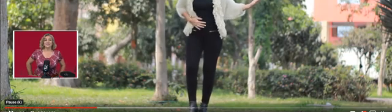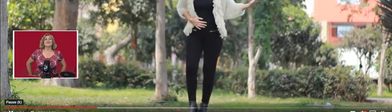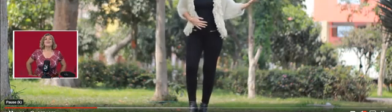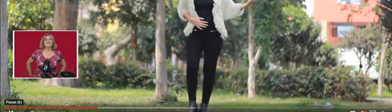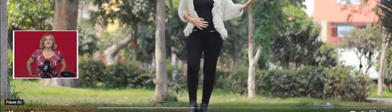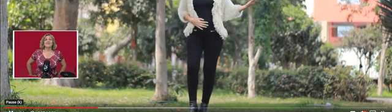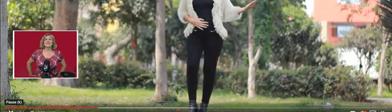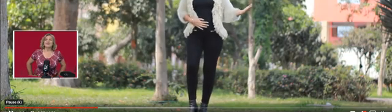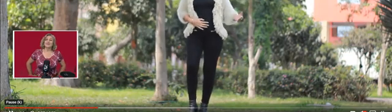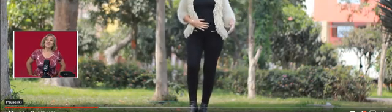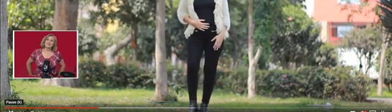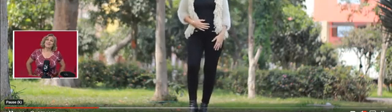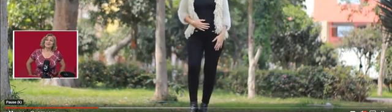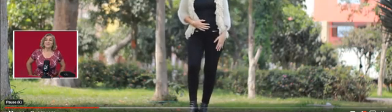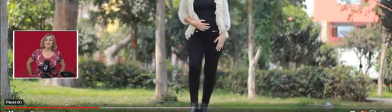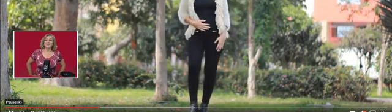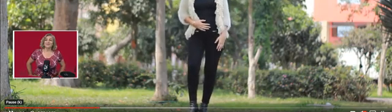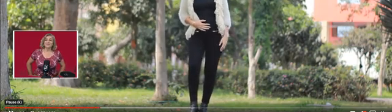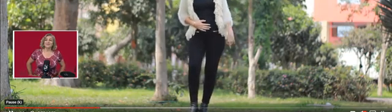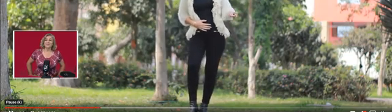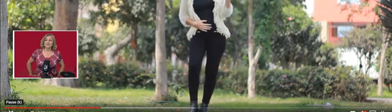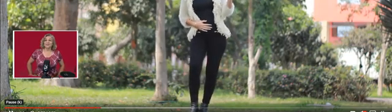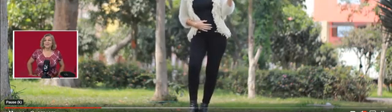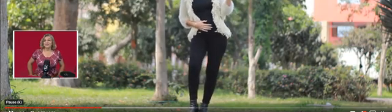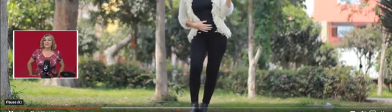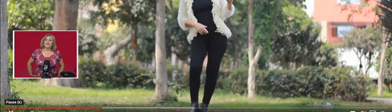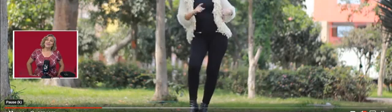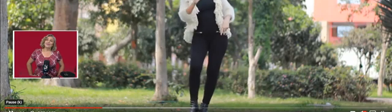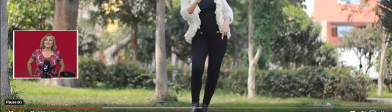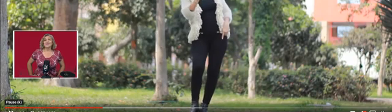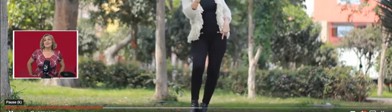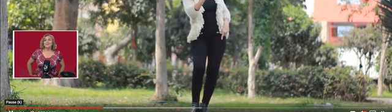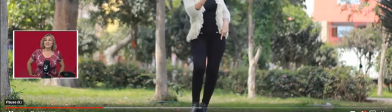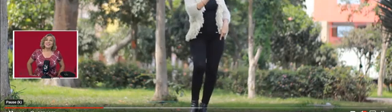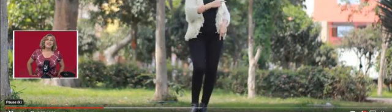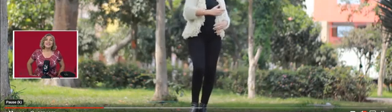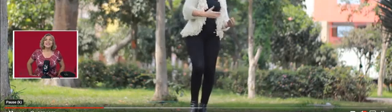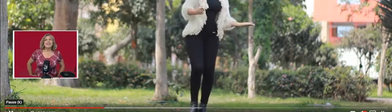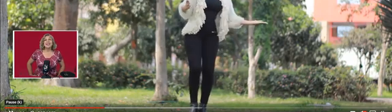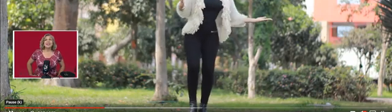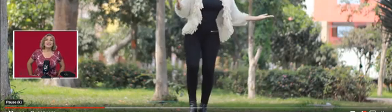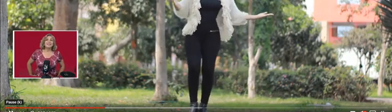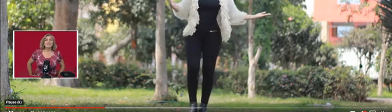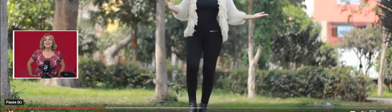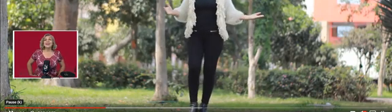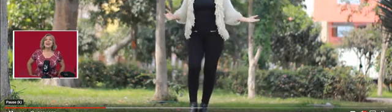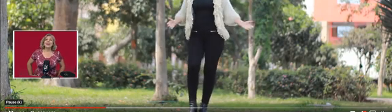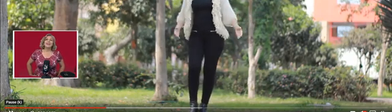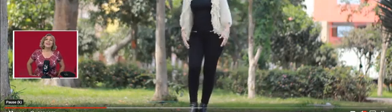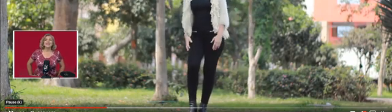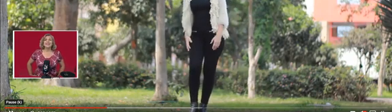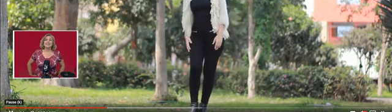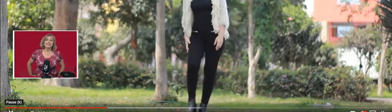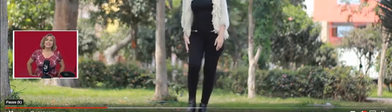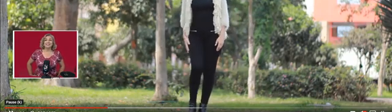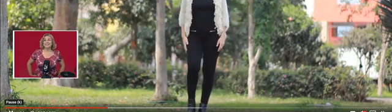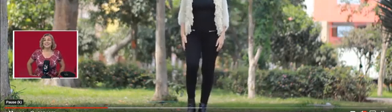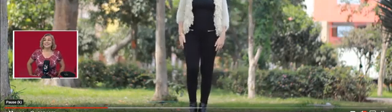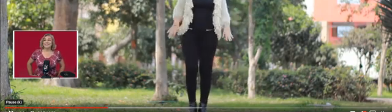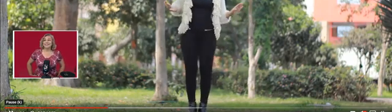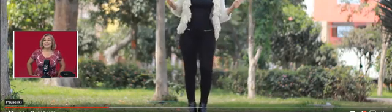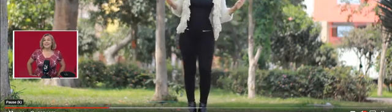tiene simpatías and he has sympathies por el gobierno with the government of Mexico y mucho respeto a los and lots